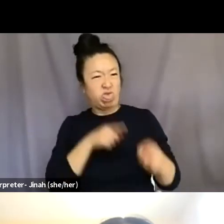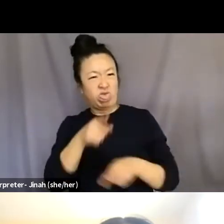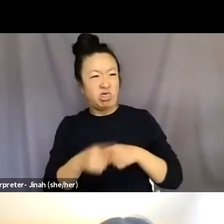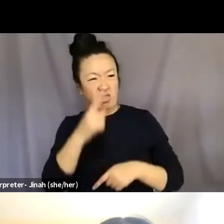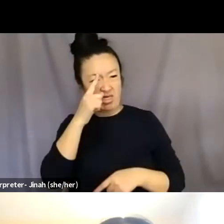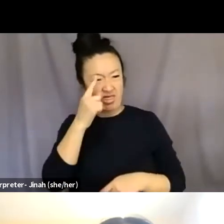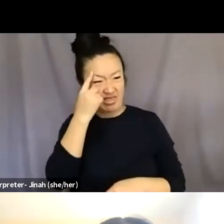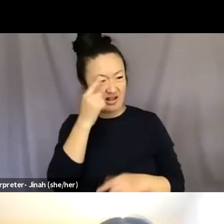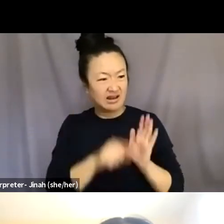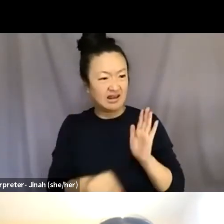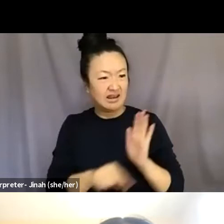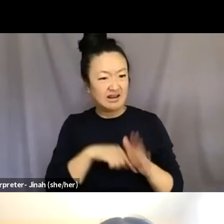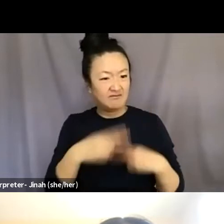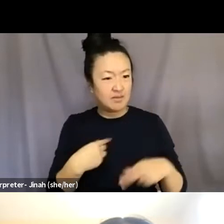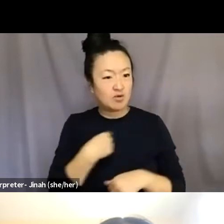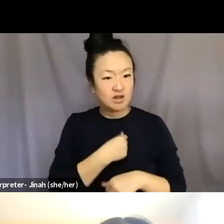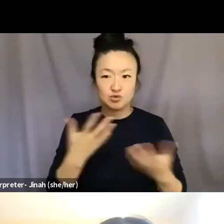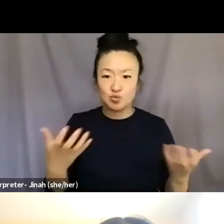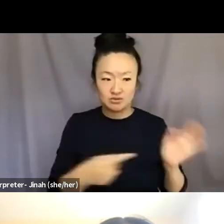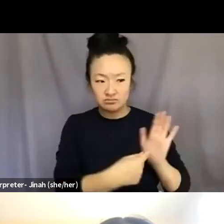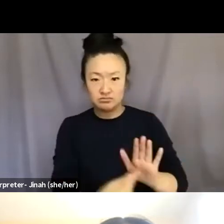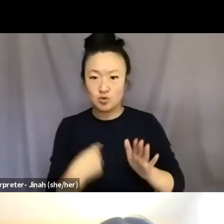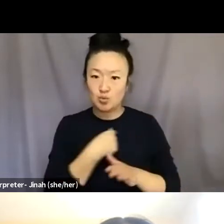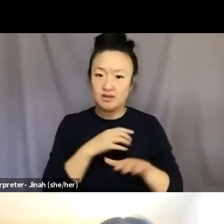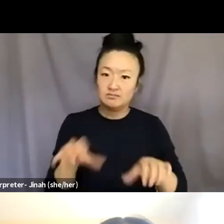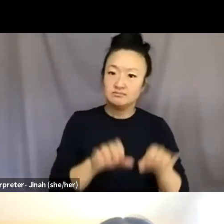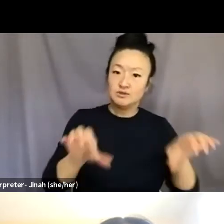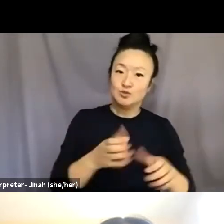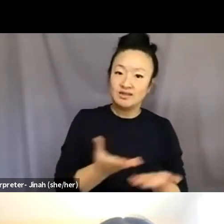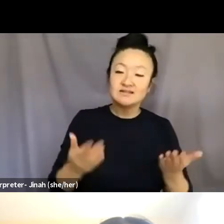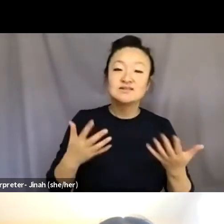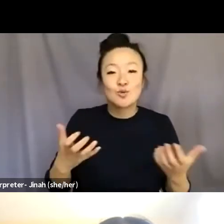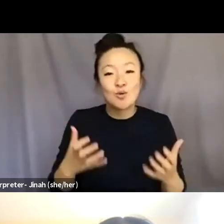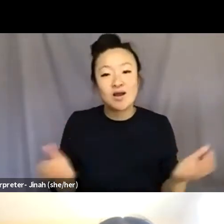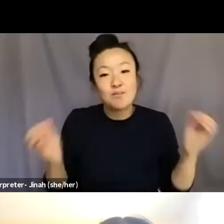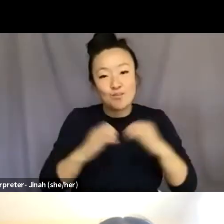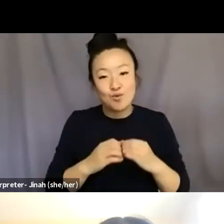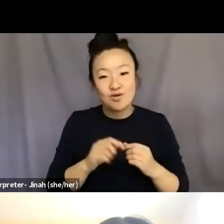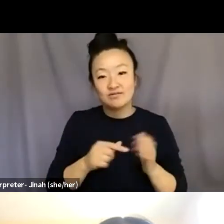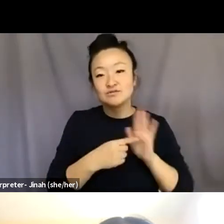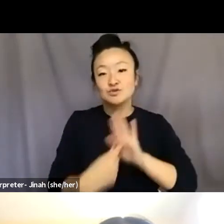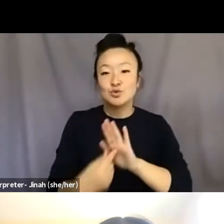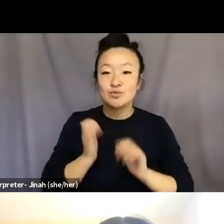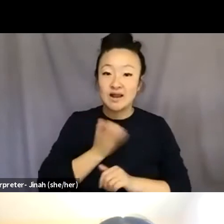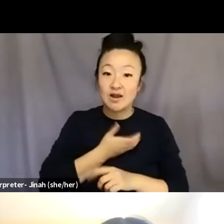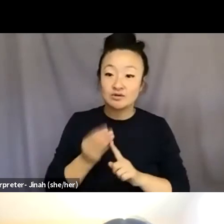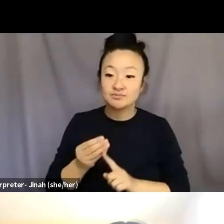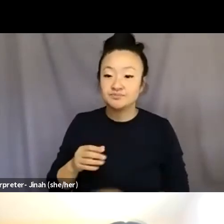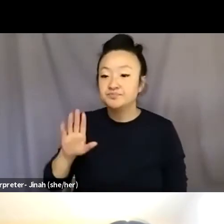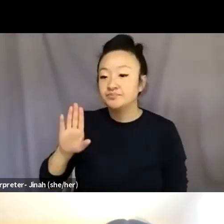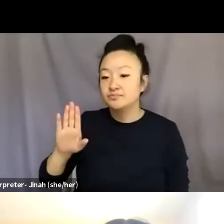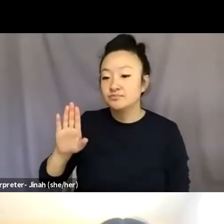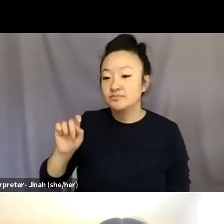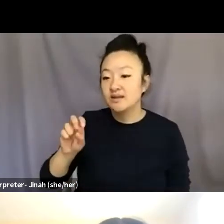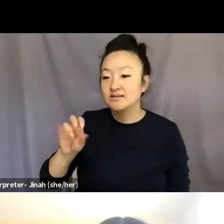So we're looking forward to that, to do more showcasing of our cultures. I'm pretty excited about the